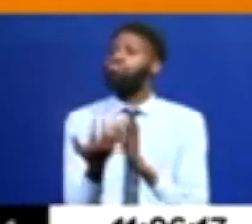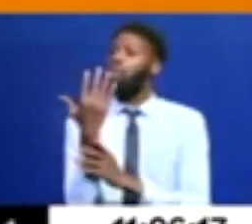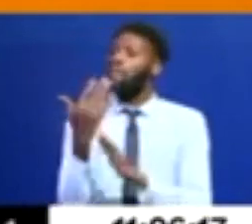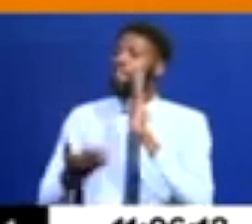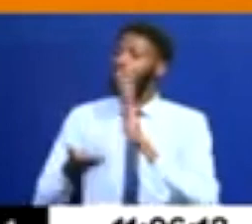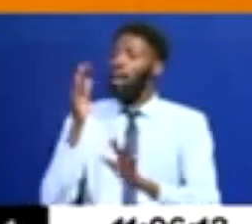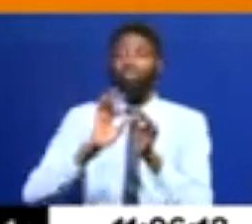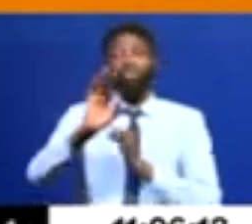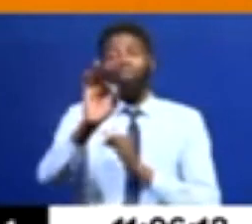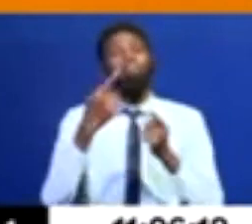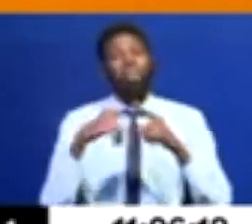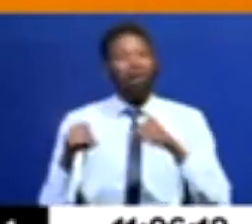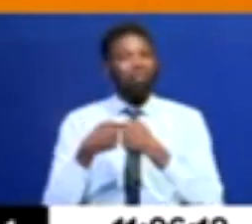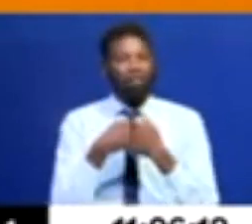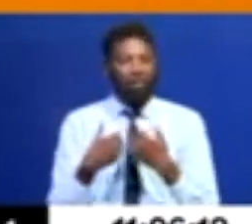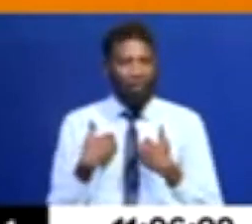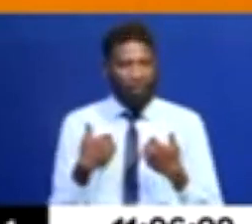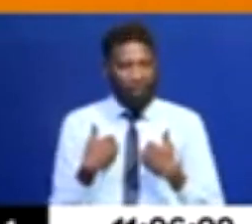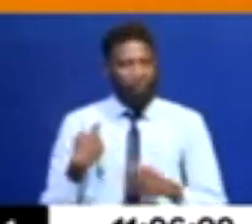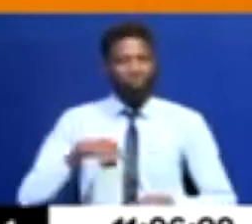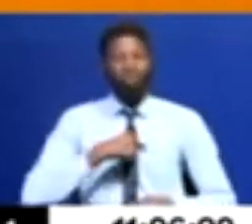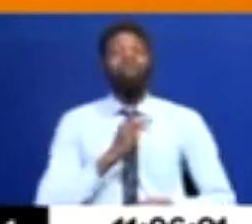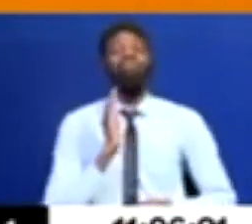rapidly, but there are challenges, and of course we shall be looking